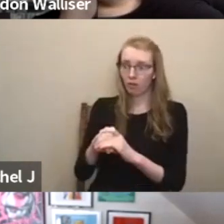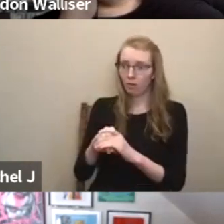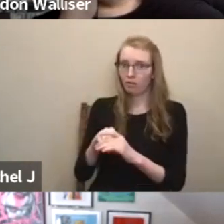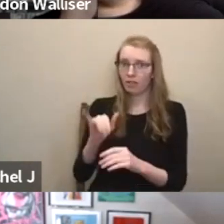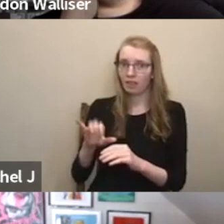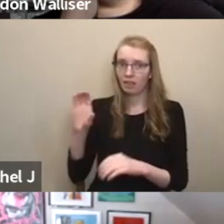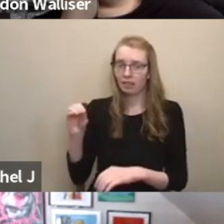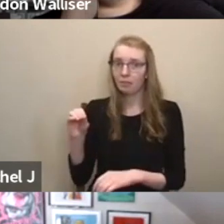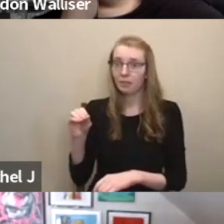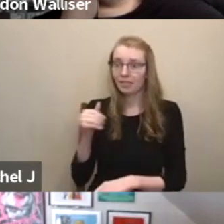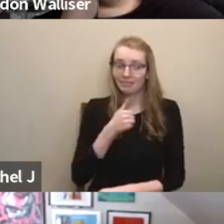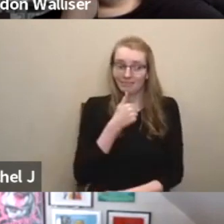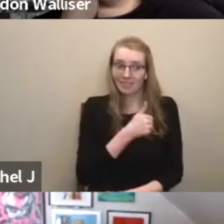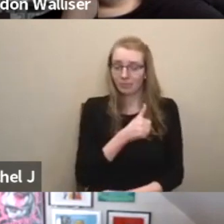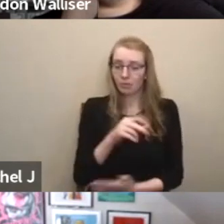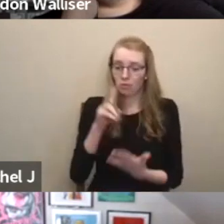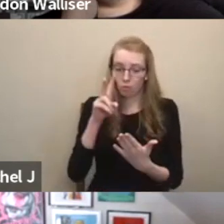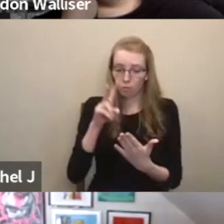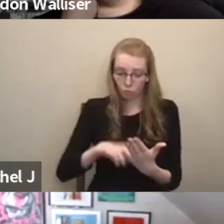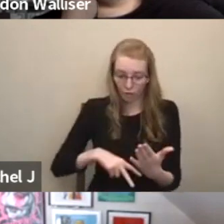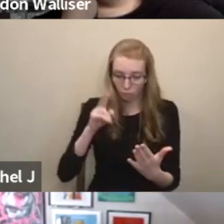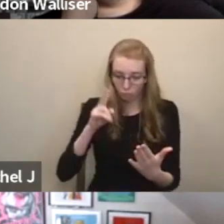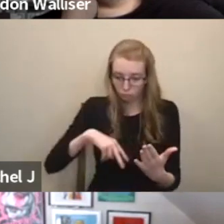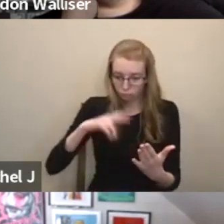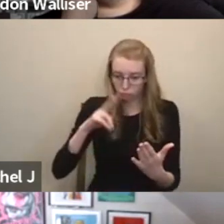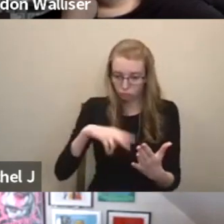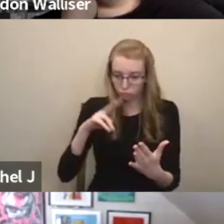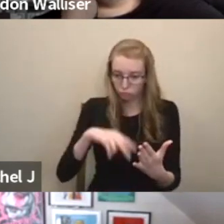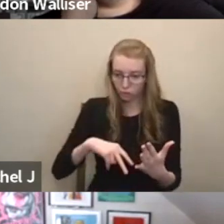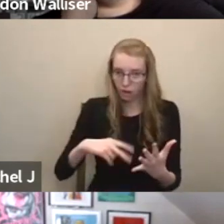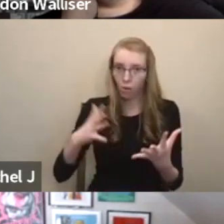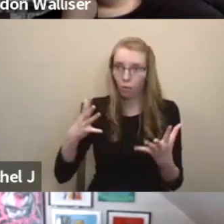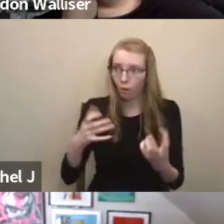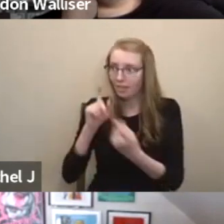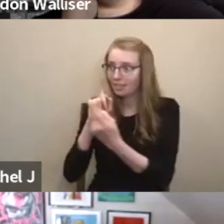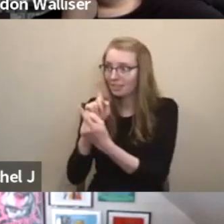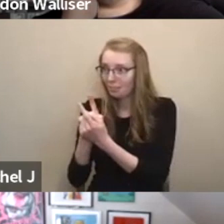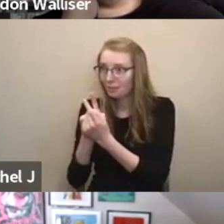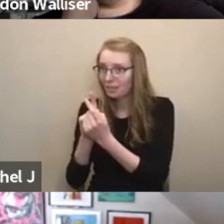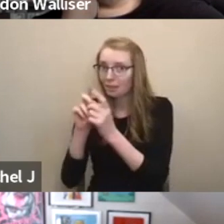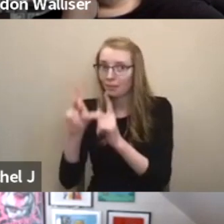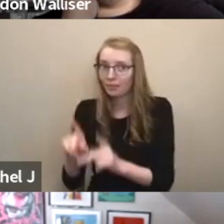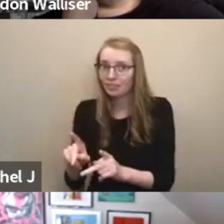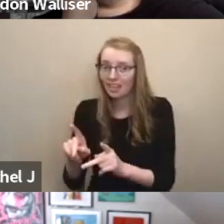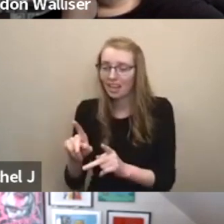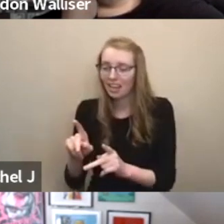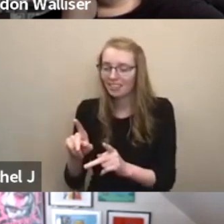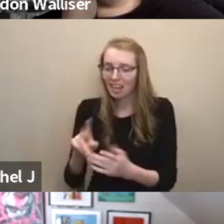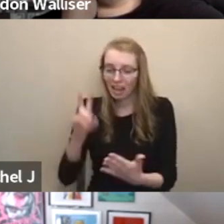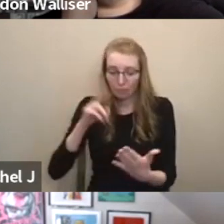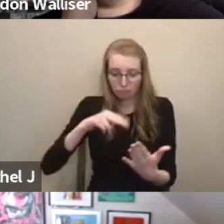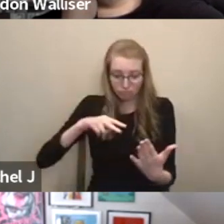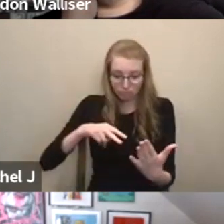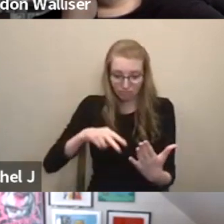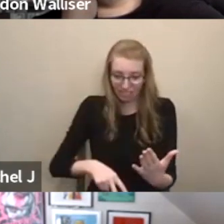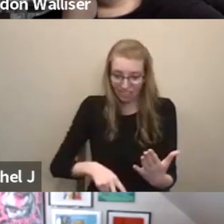be Urjo Carita, and he never produced a single script from that pile. So I